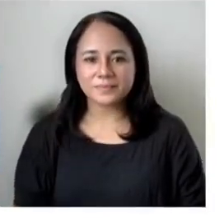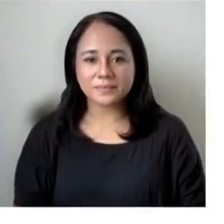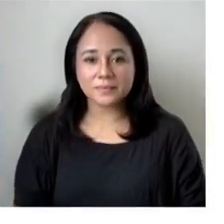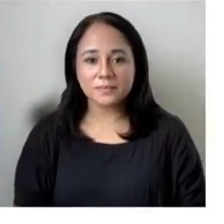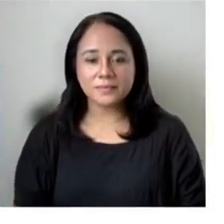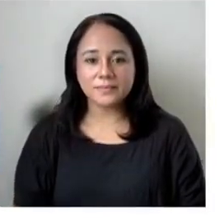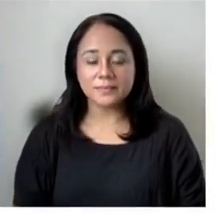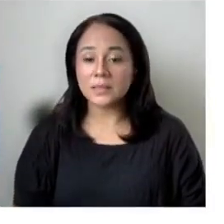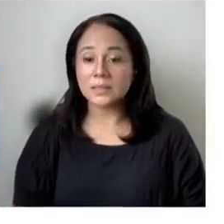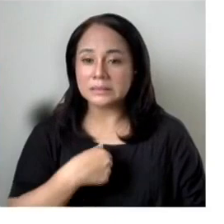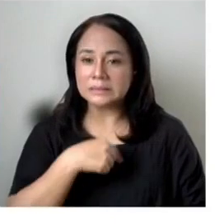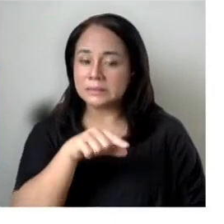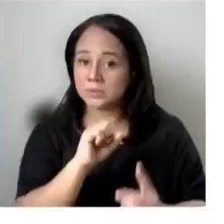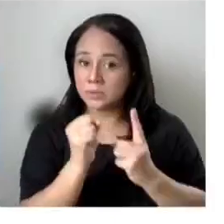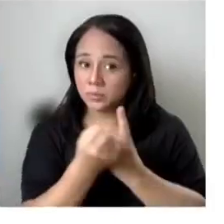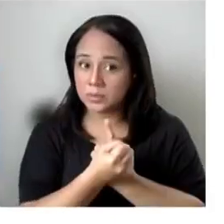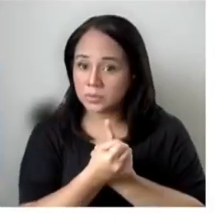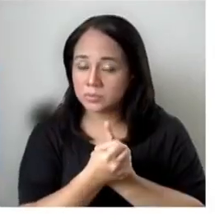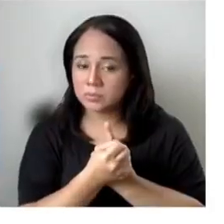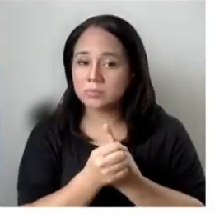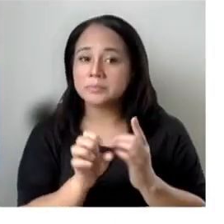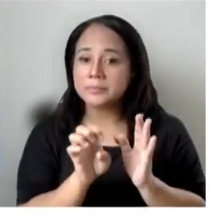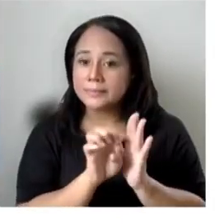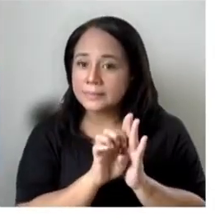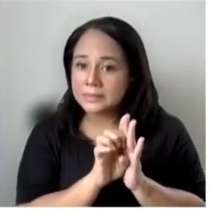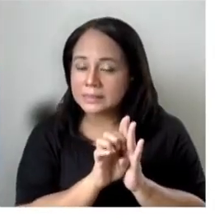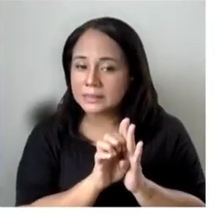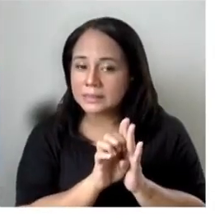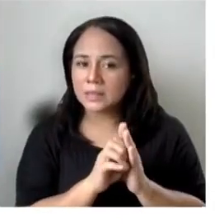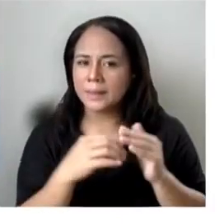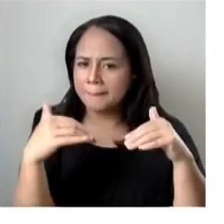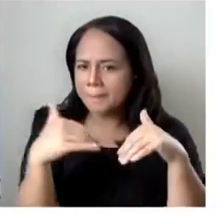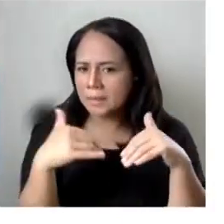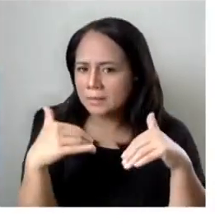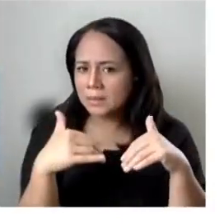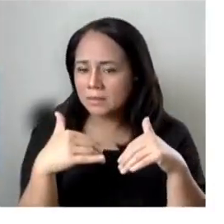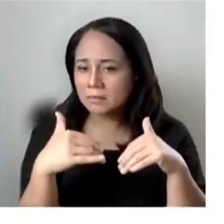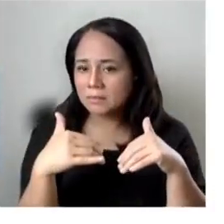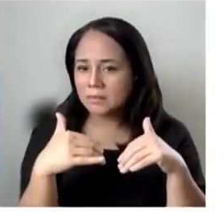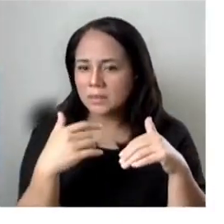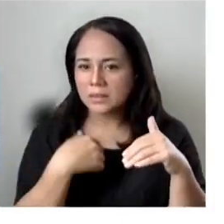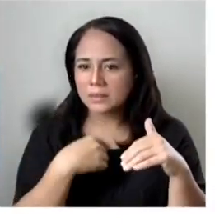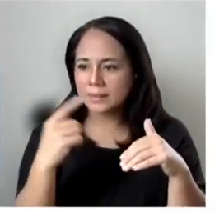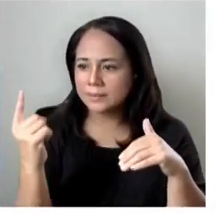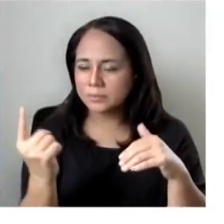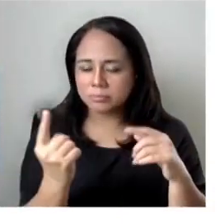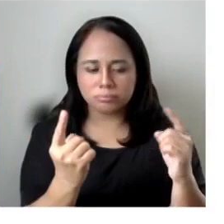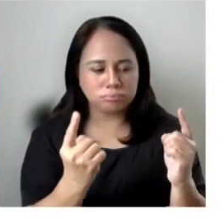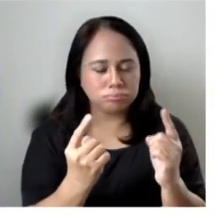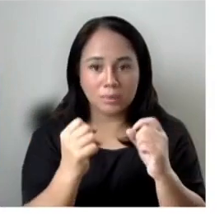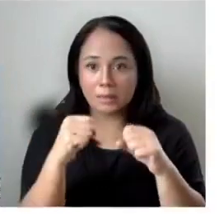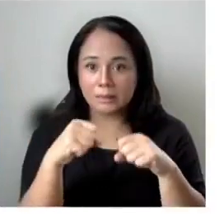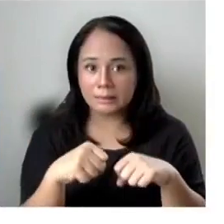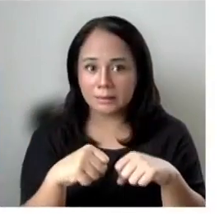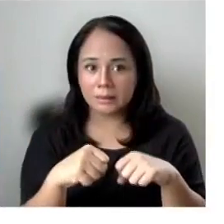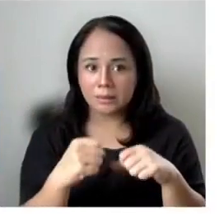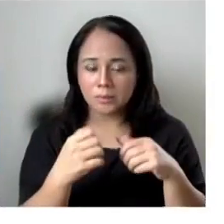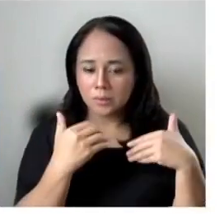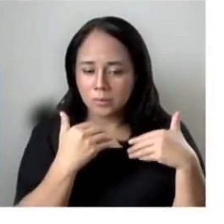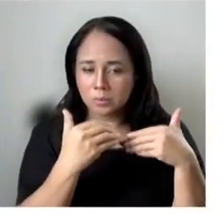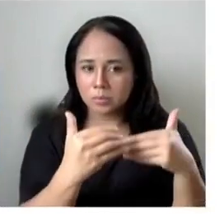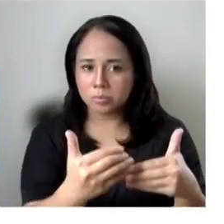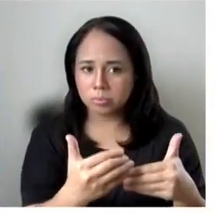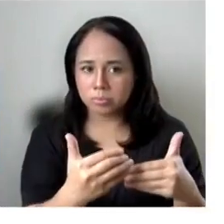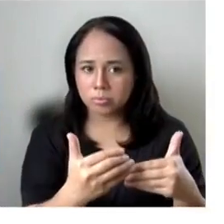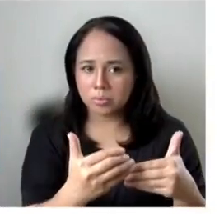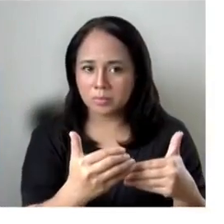of the scenario like meeting halfway? Like they push through with a convoy, but only up to a